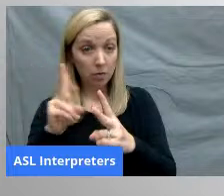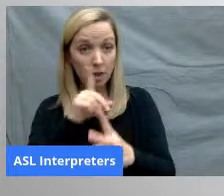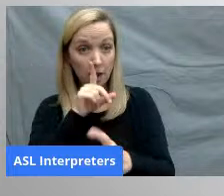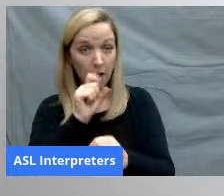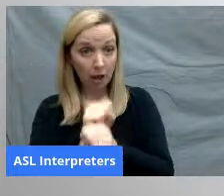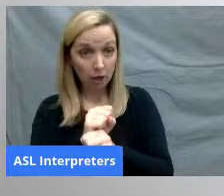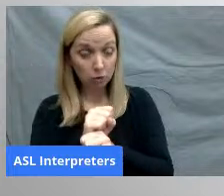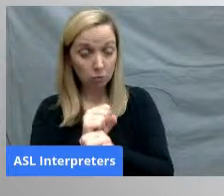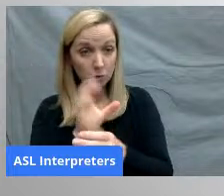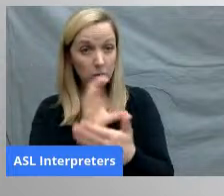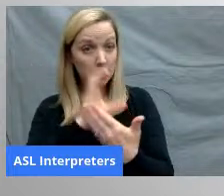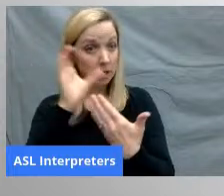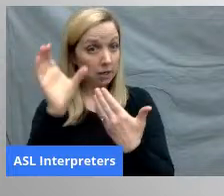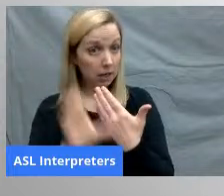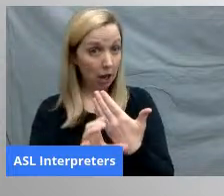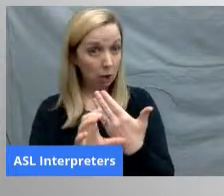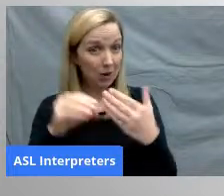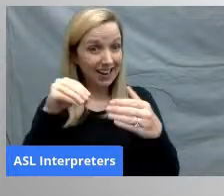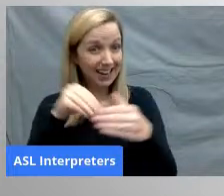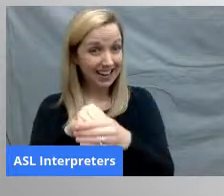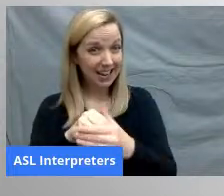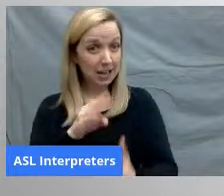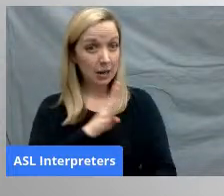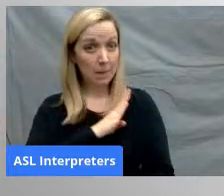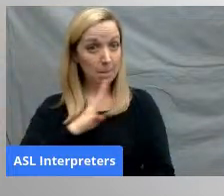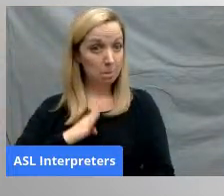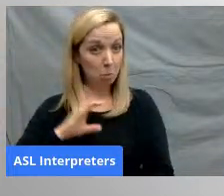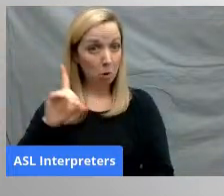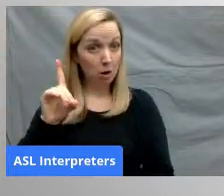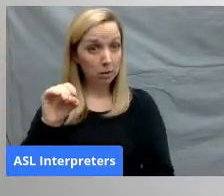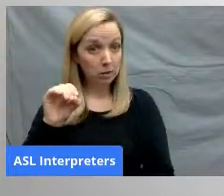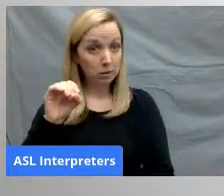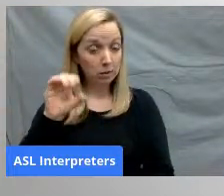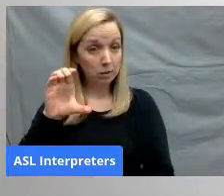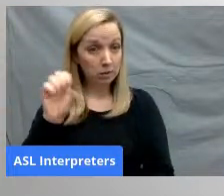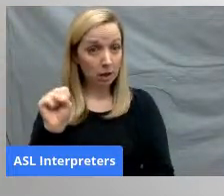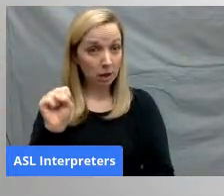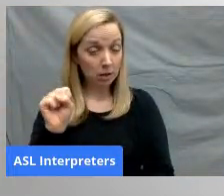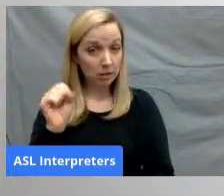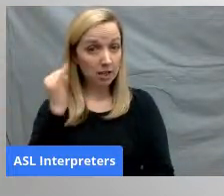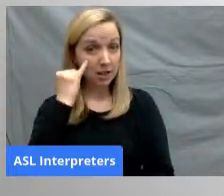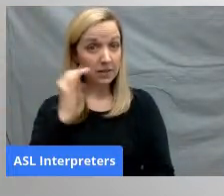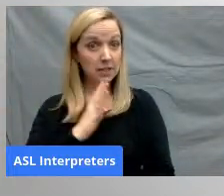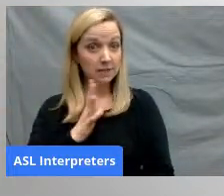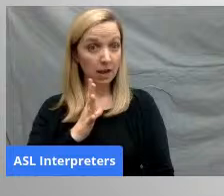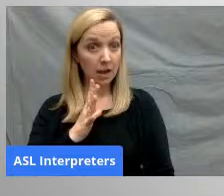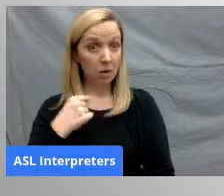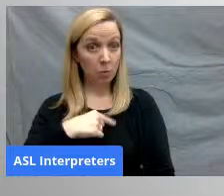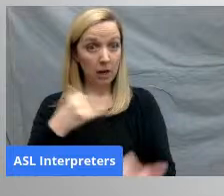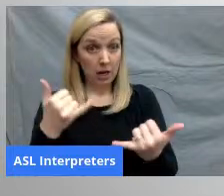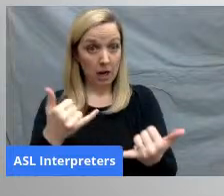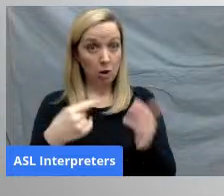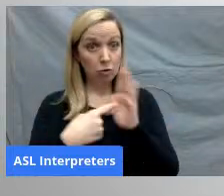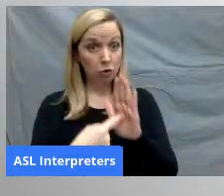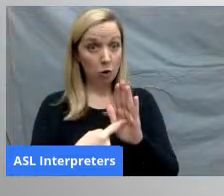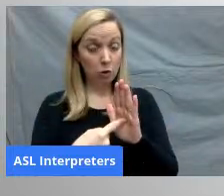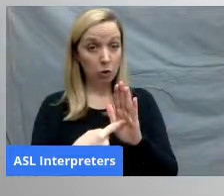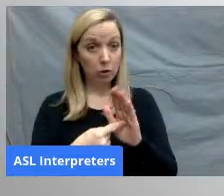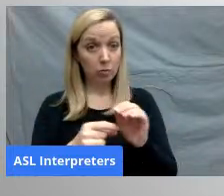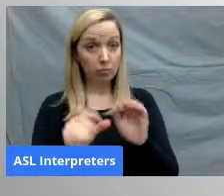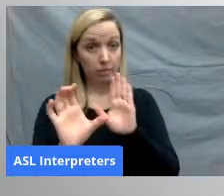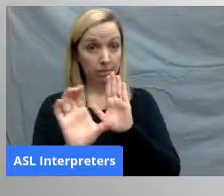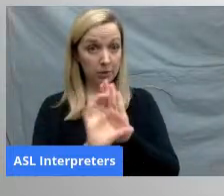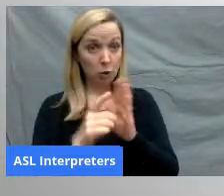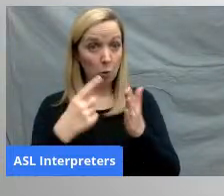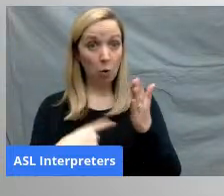doc, but if it's okay, we can actually show you the actual visual of what the calendar